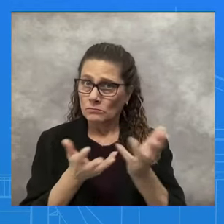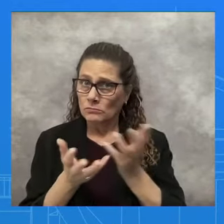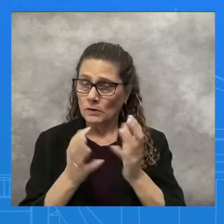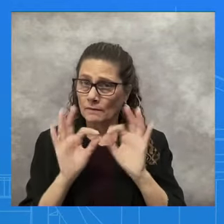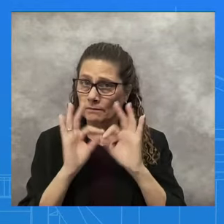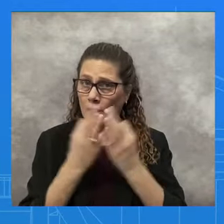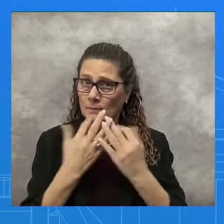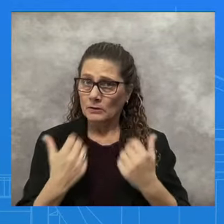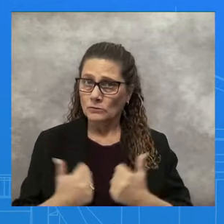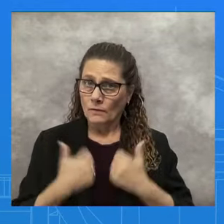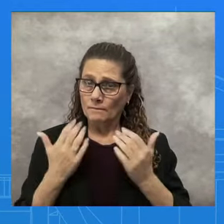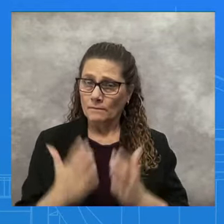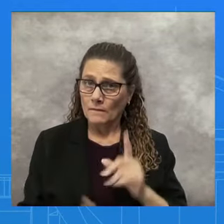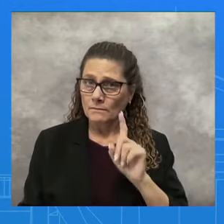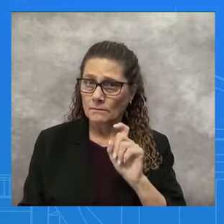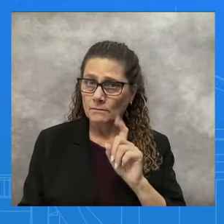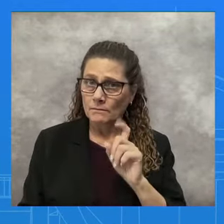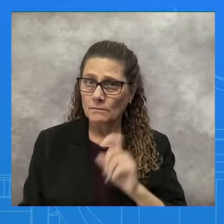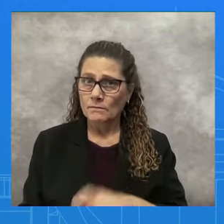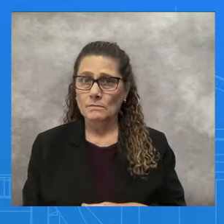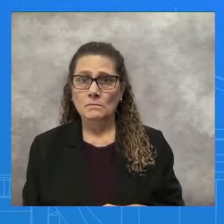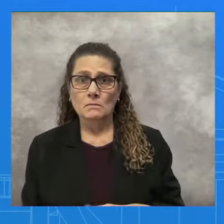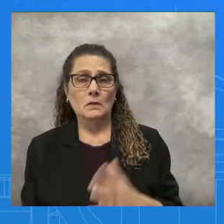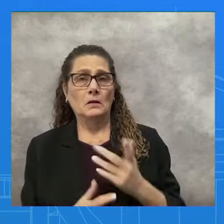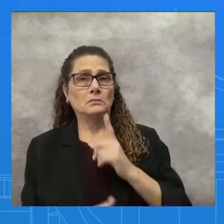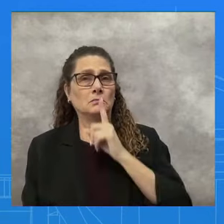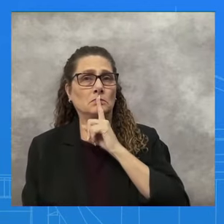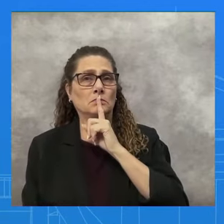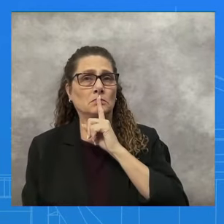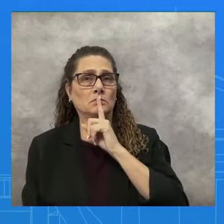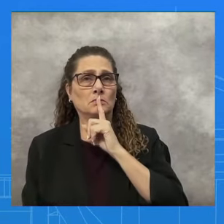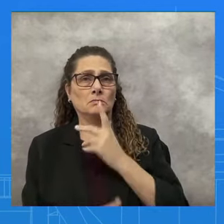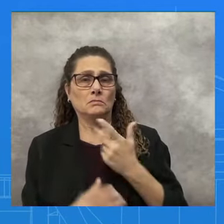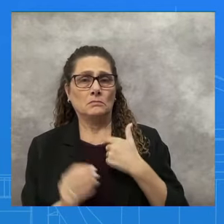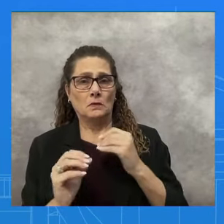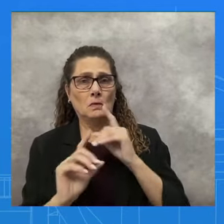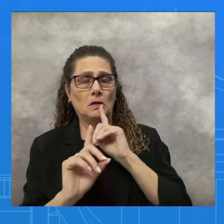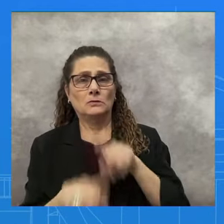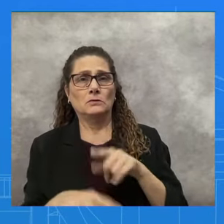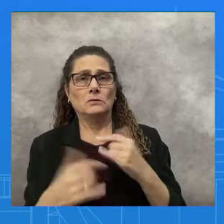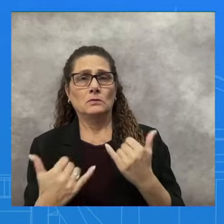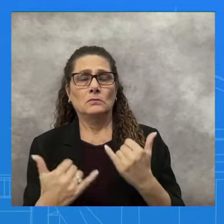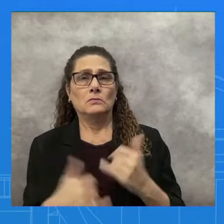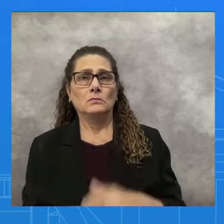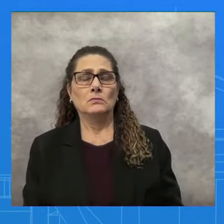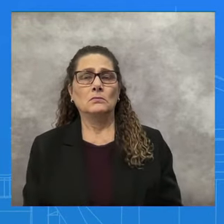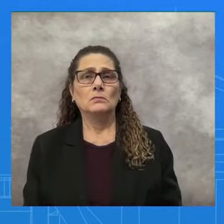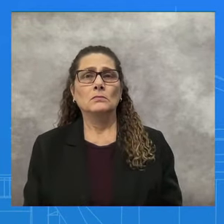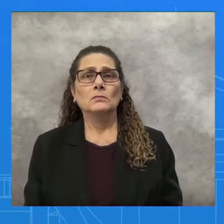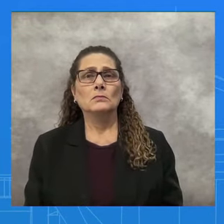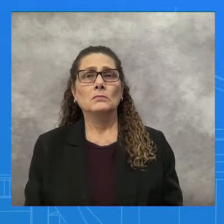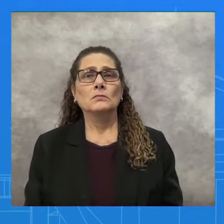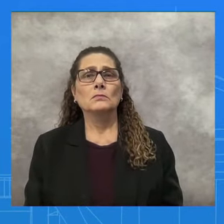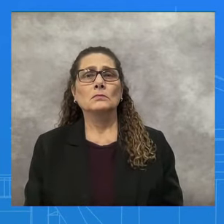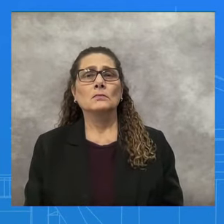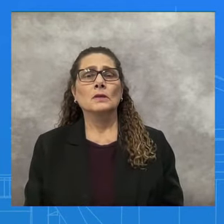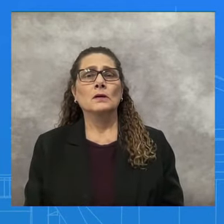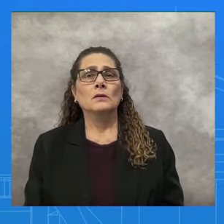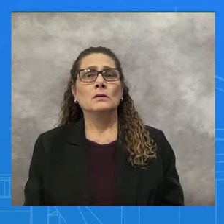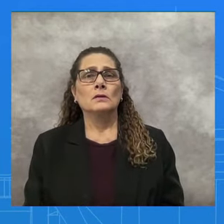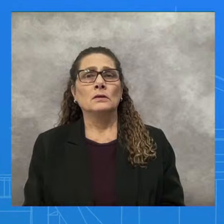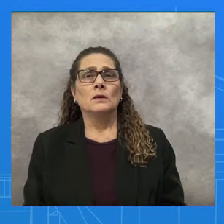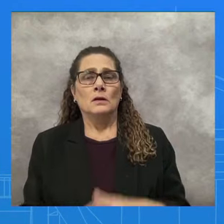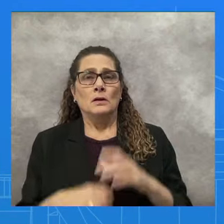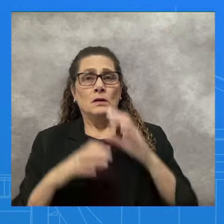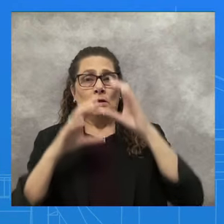Look, don't have anything to read out on that. The president is keeping regularly updated by his team. Obviously, they're going